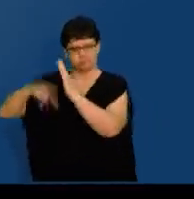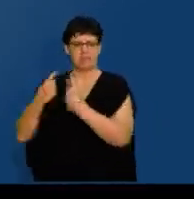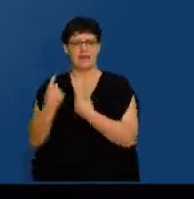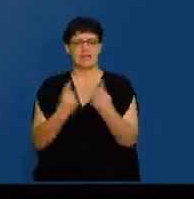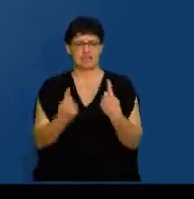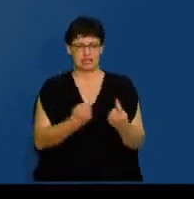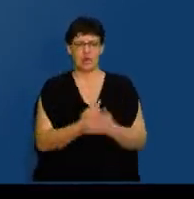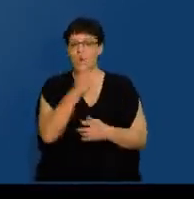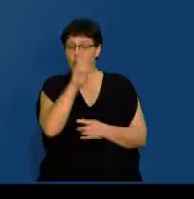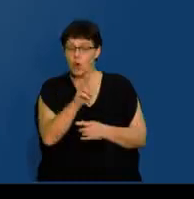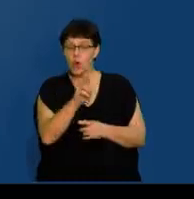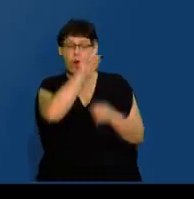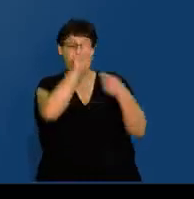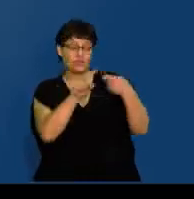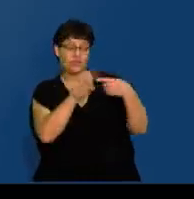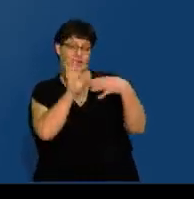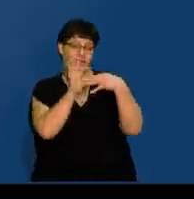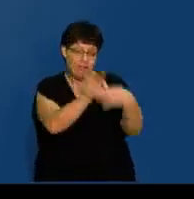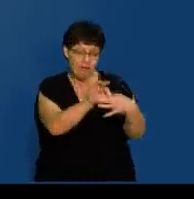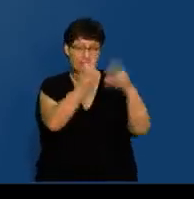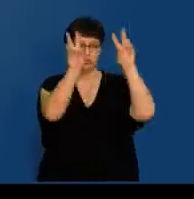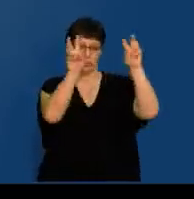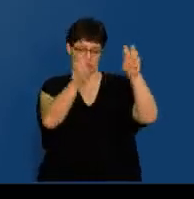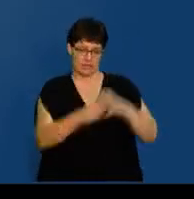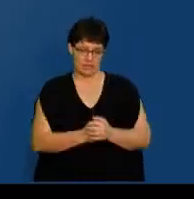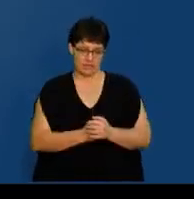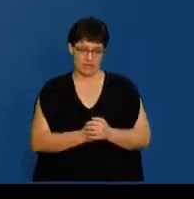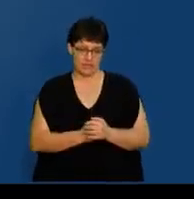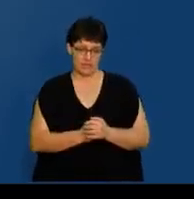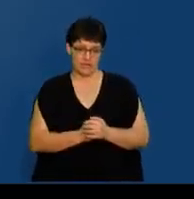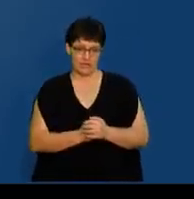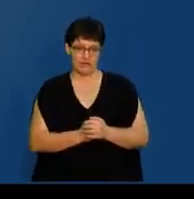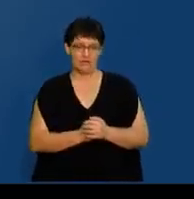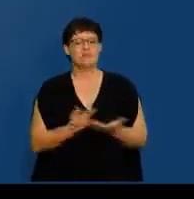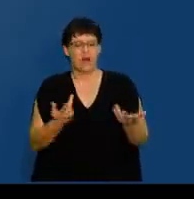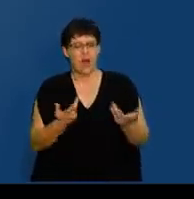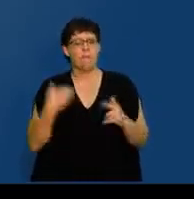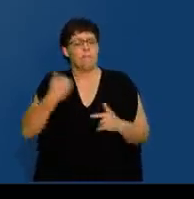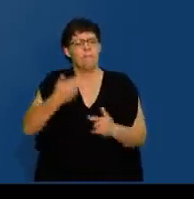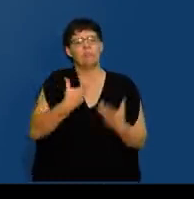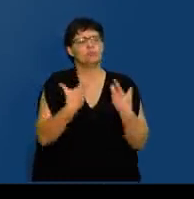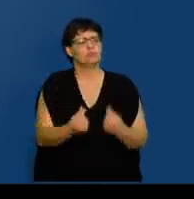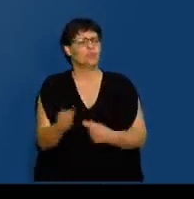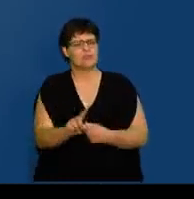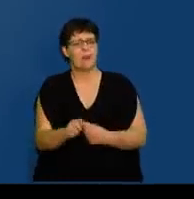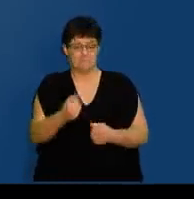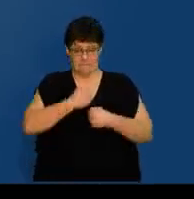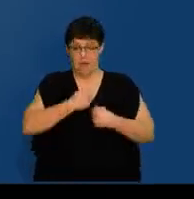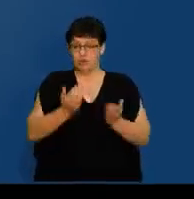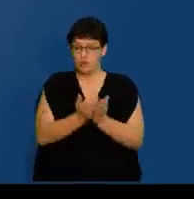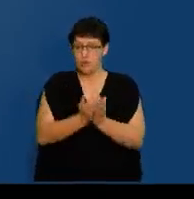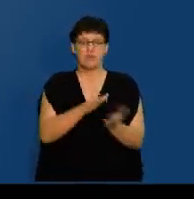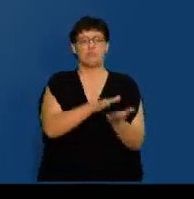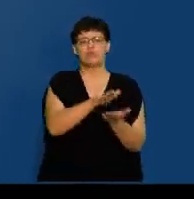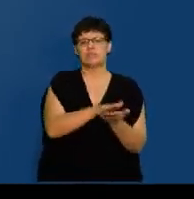at questions specifically pertaining to a topic. Okay? And often I do this. I get the learners at my school to print